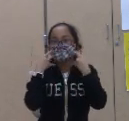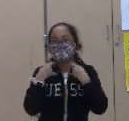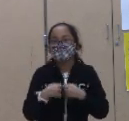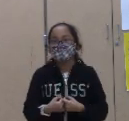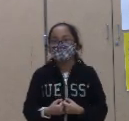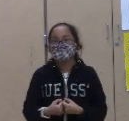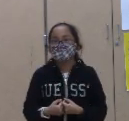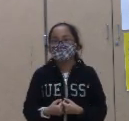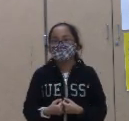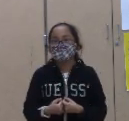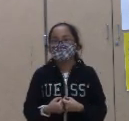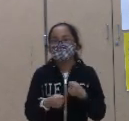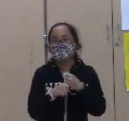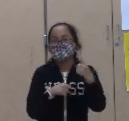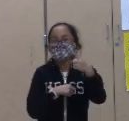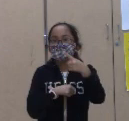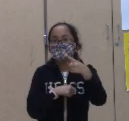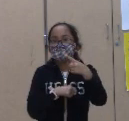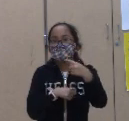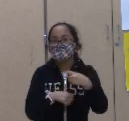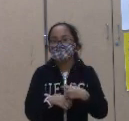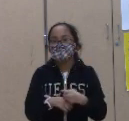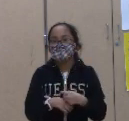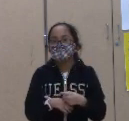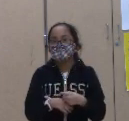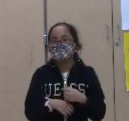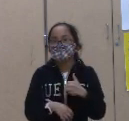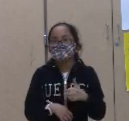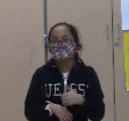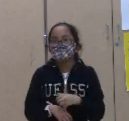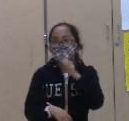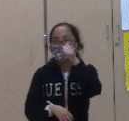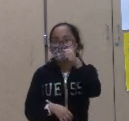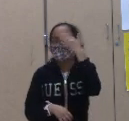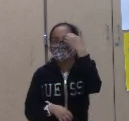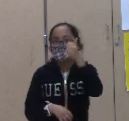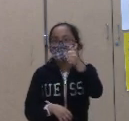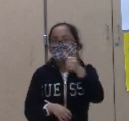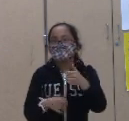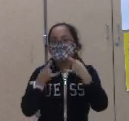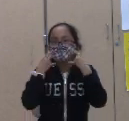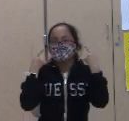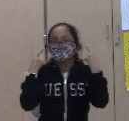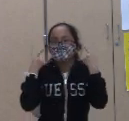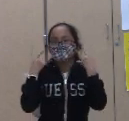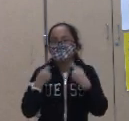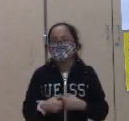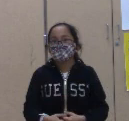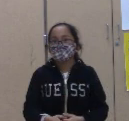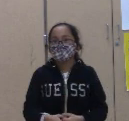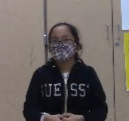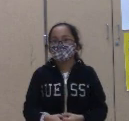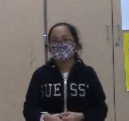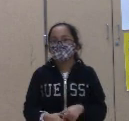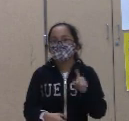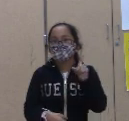are optional, meaning you will not be required to wear a mask anywhere on campus. The reason for this change is that more and